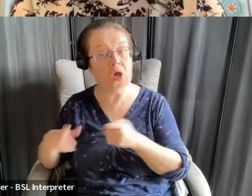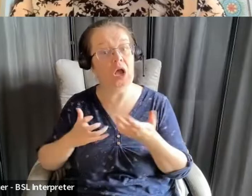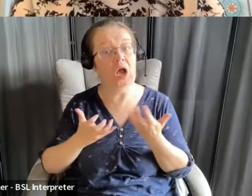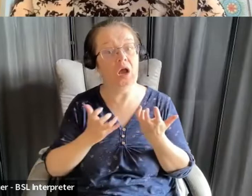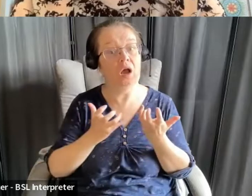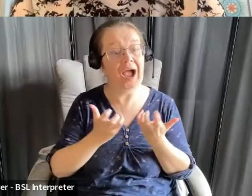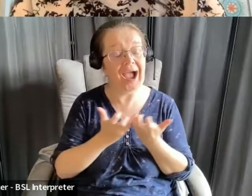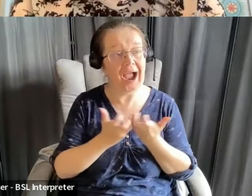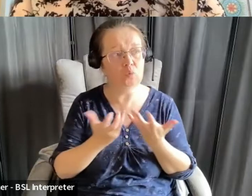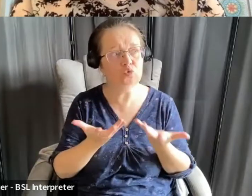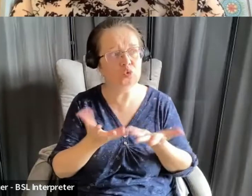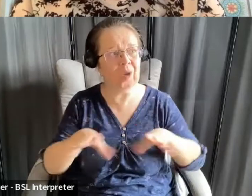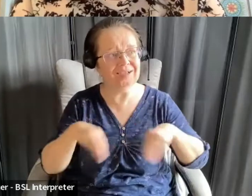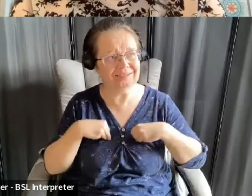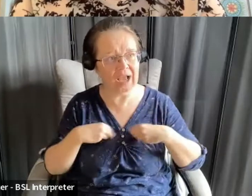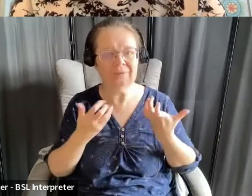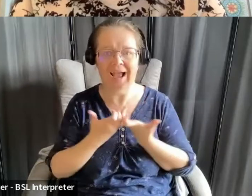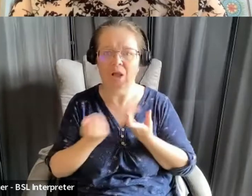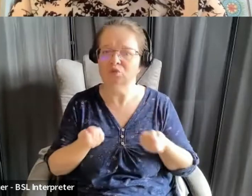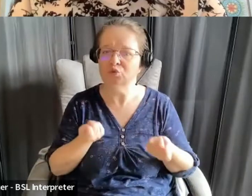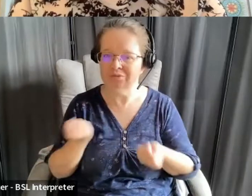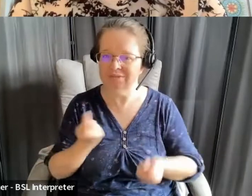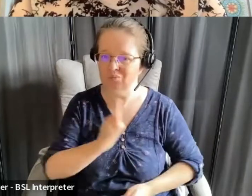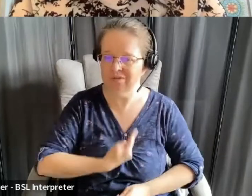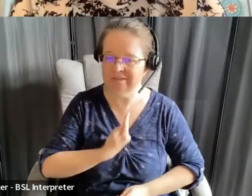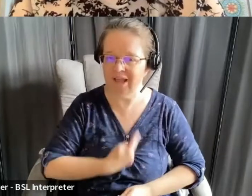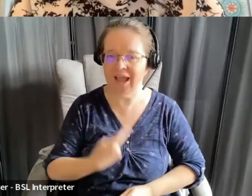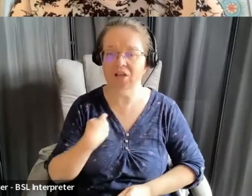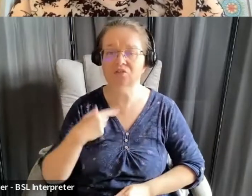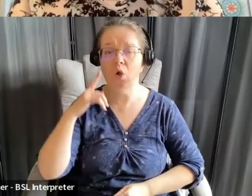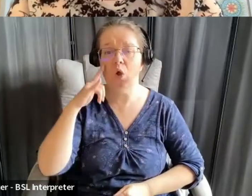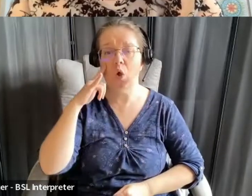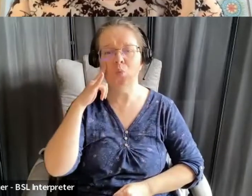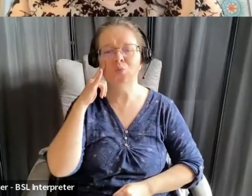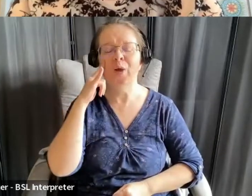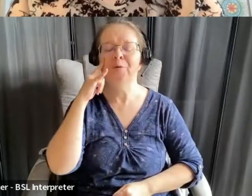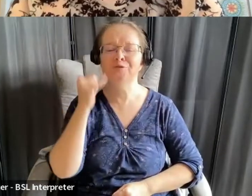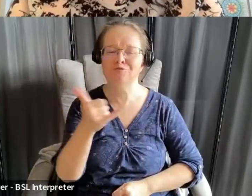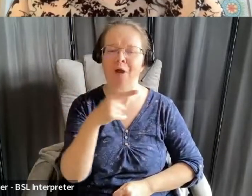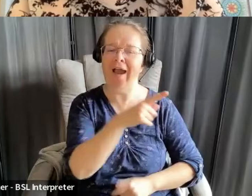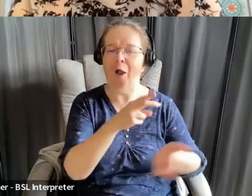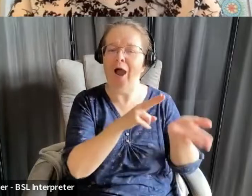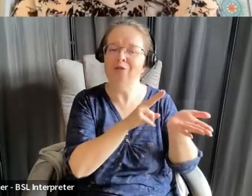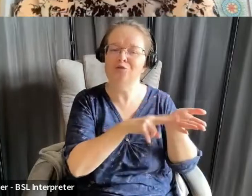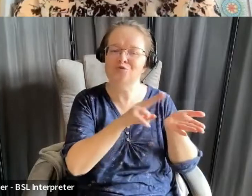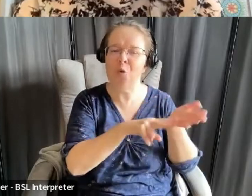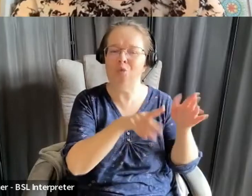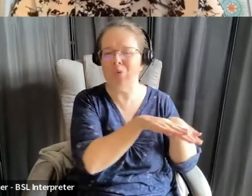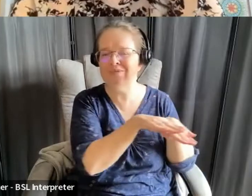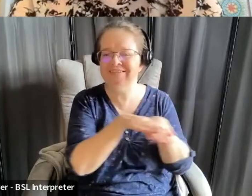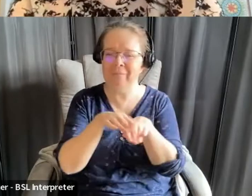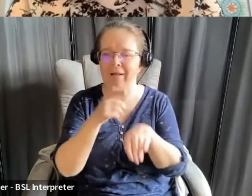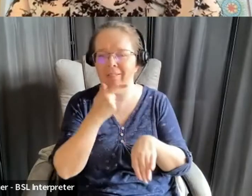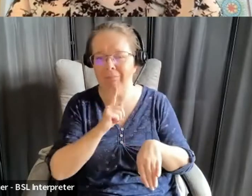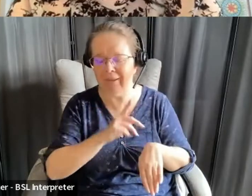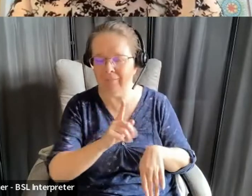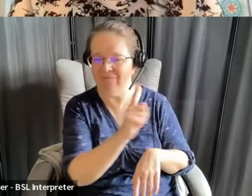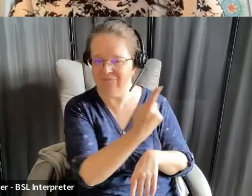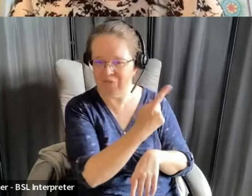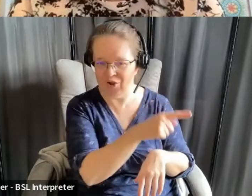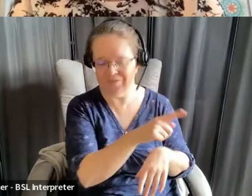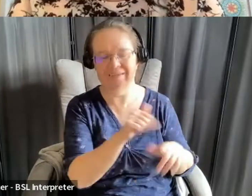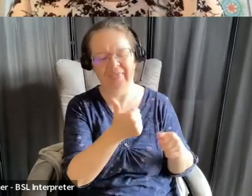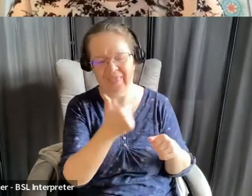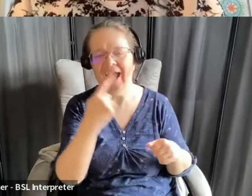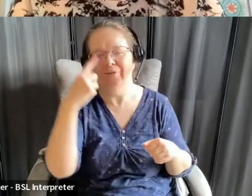deal with themselves. So what I'm actually doing is trialing out on neurotypical people at the moment. You know, I have crossed a few neurodivergents